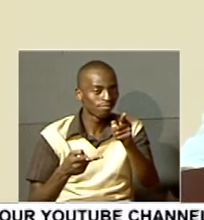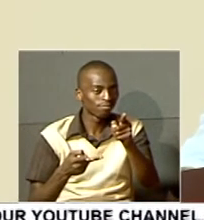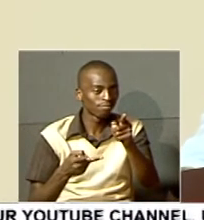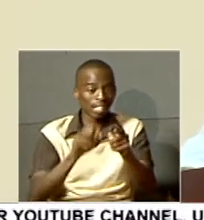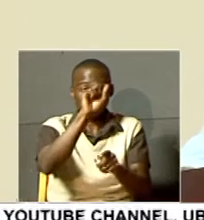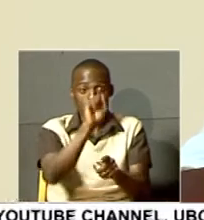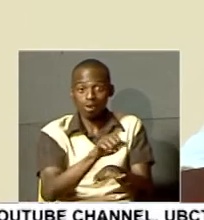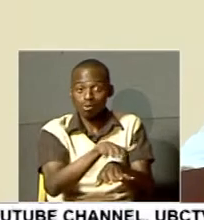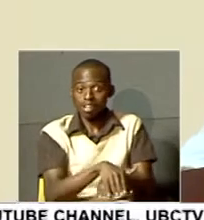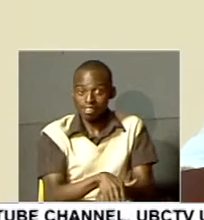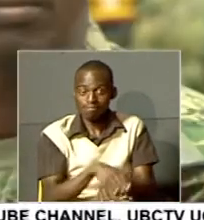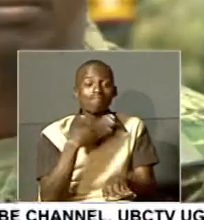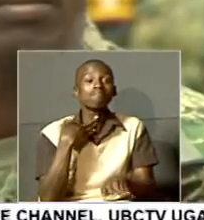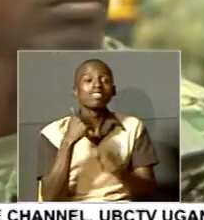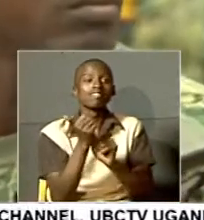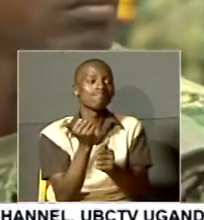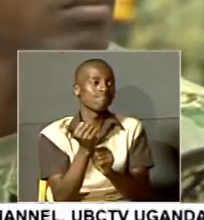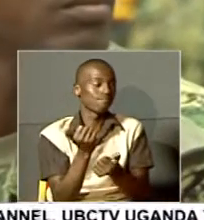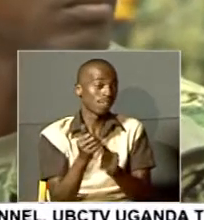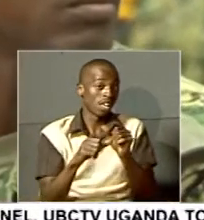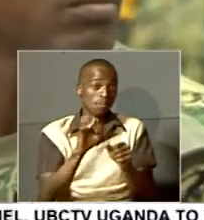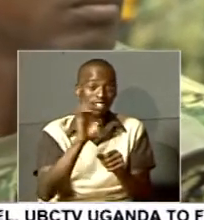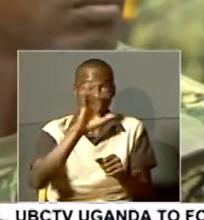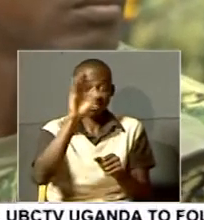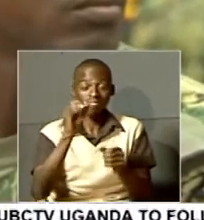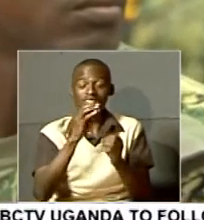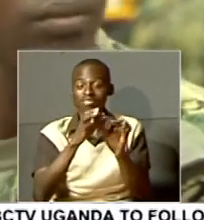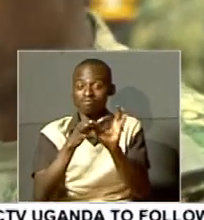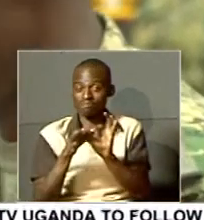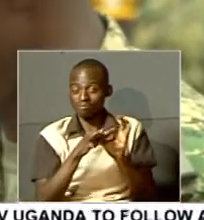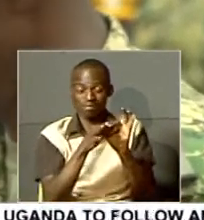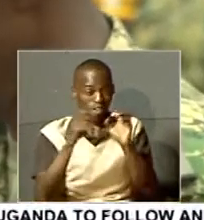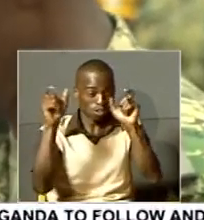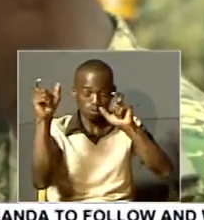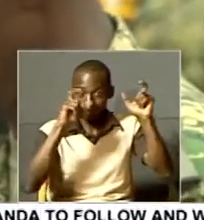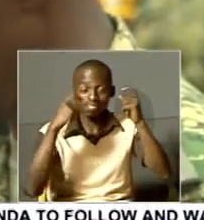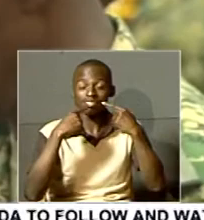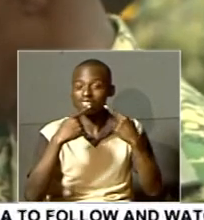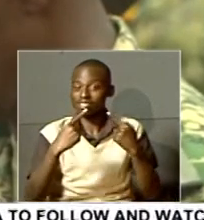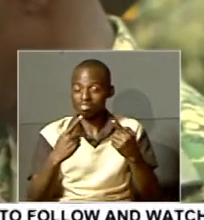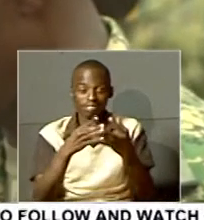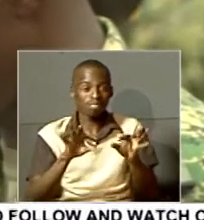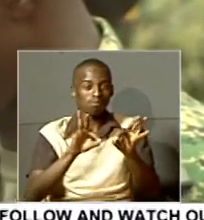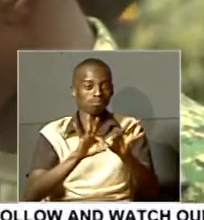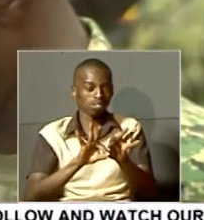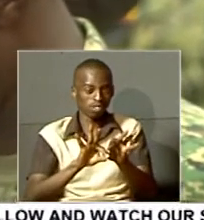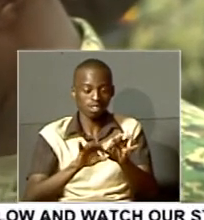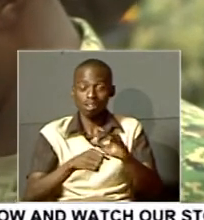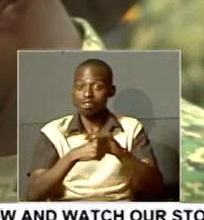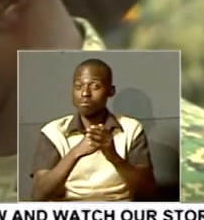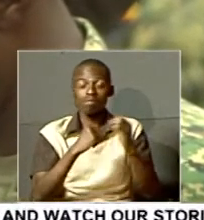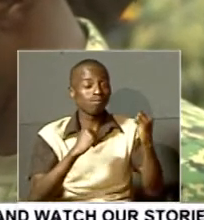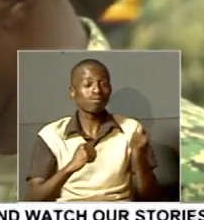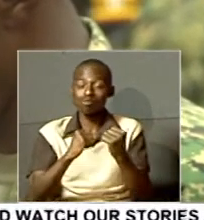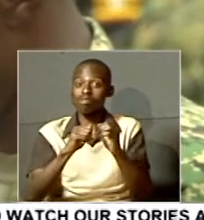South Sudan, they need maize. Regarding the East African Federation, the president observed that it is essential in the formation of a